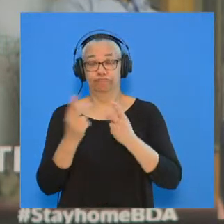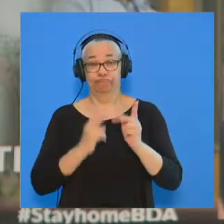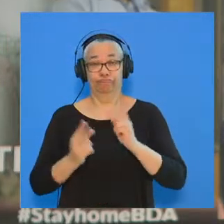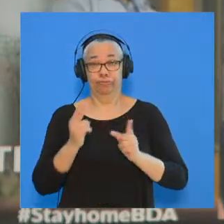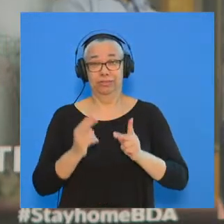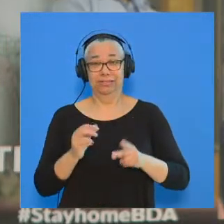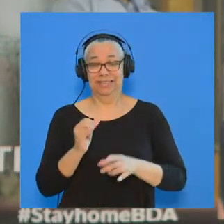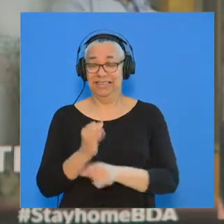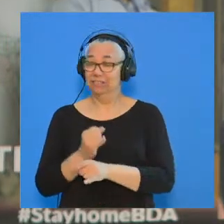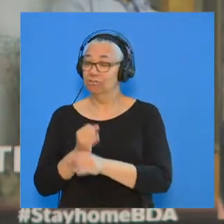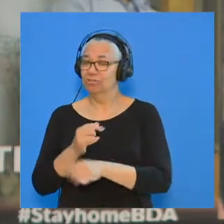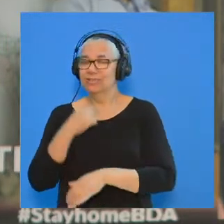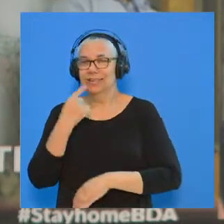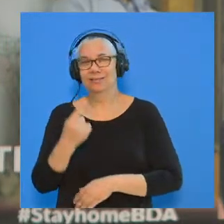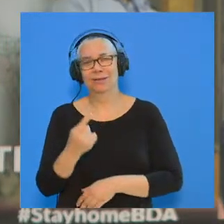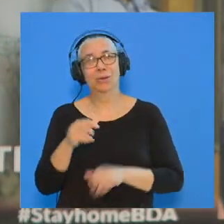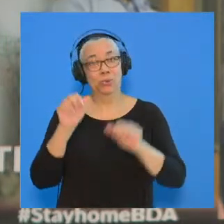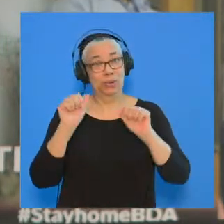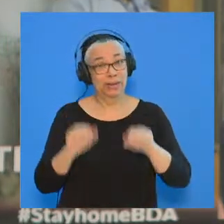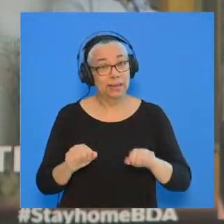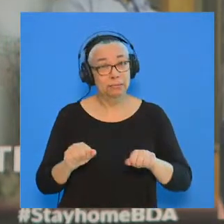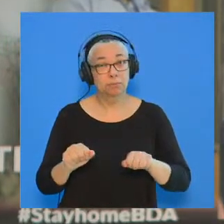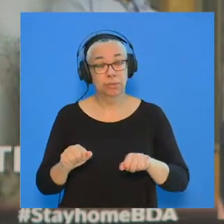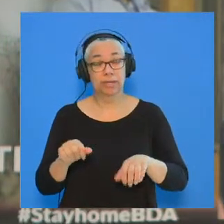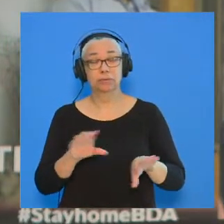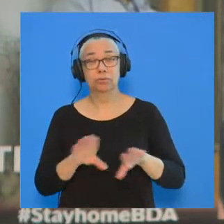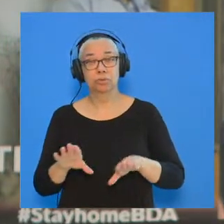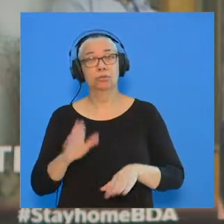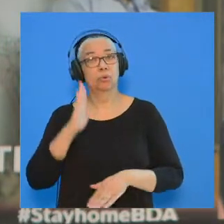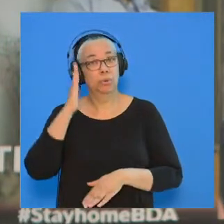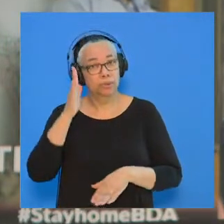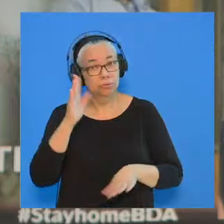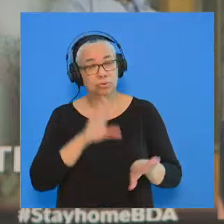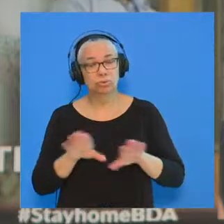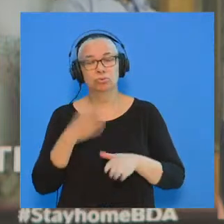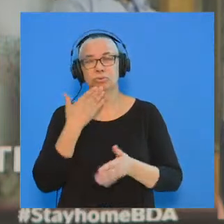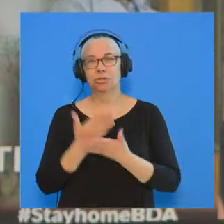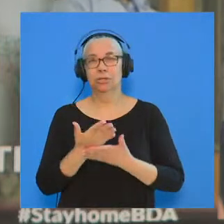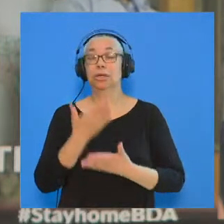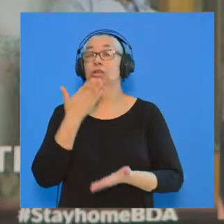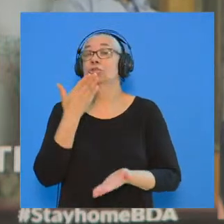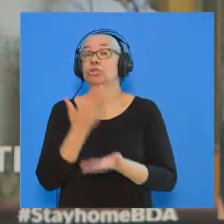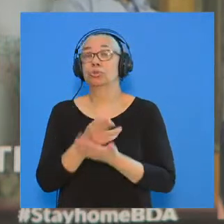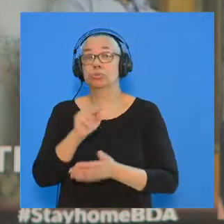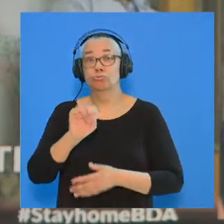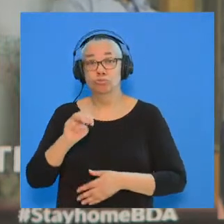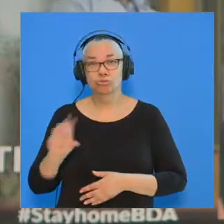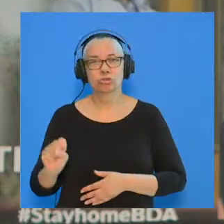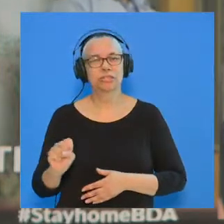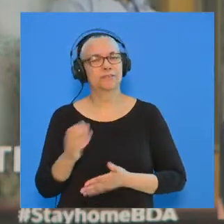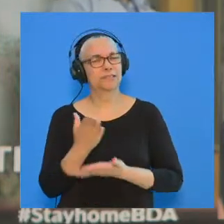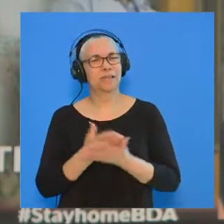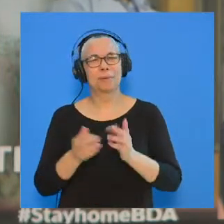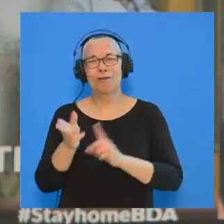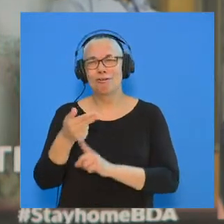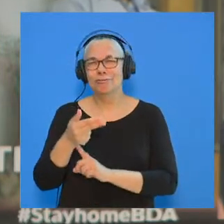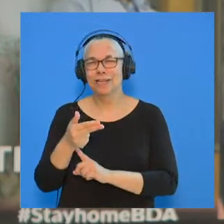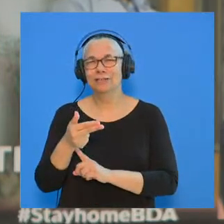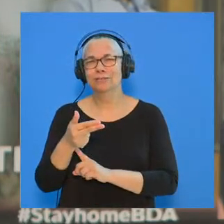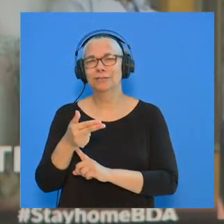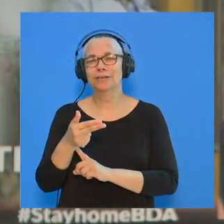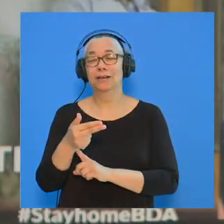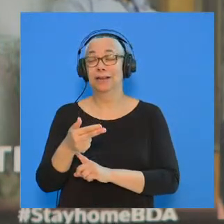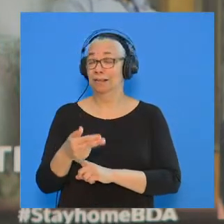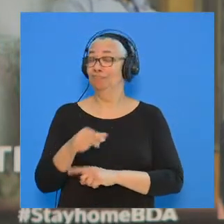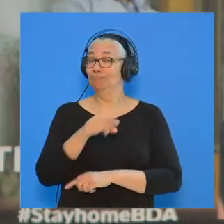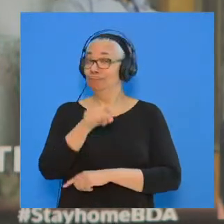it well, and we will continue to do it well. There's good news that has come out with certain hotels that are going to indicate that they'll be